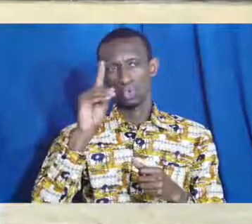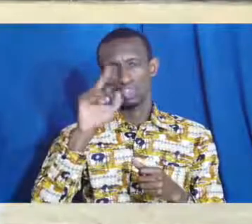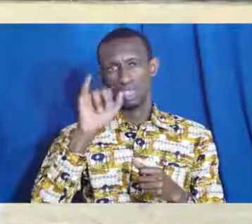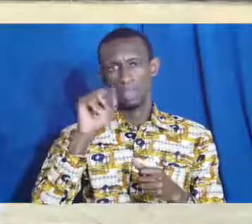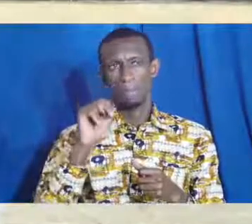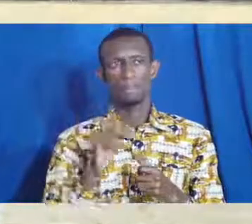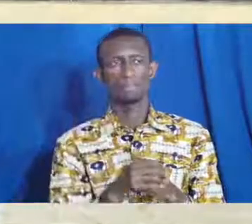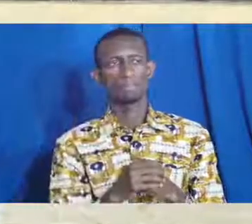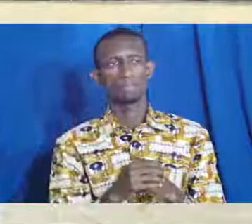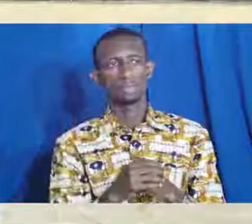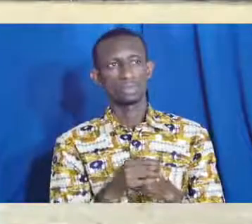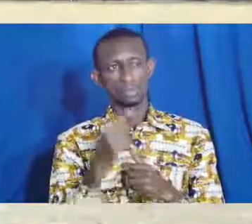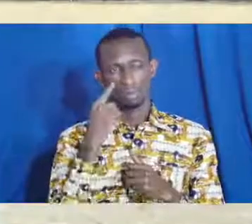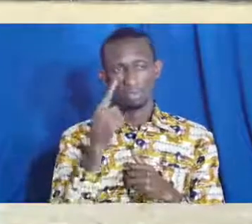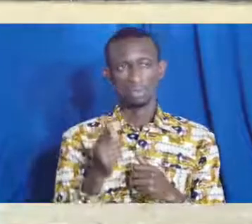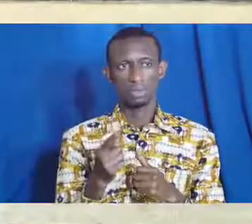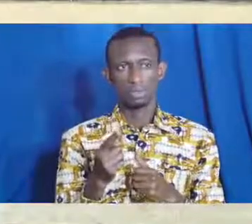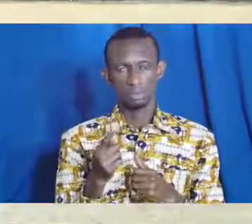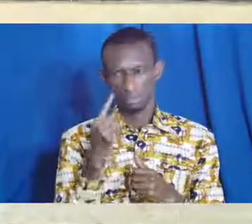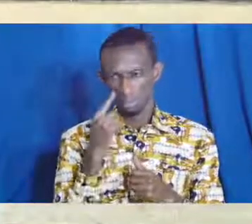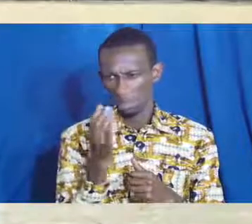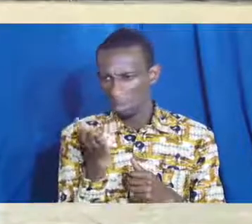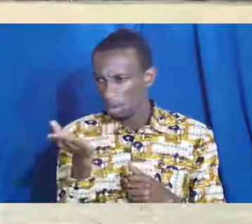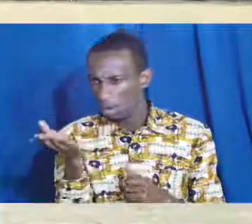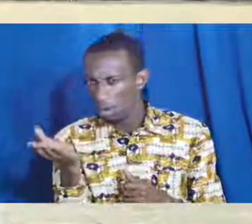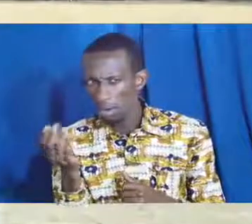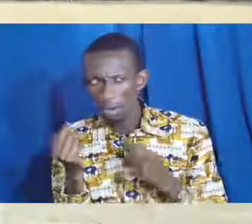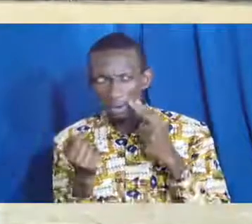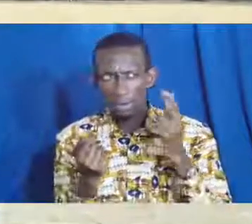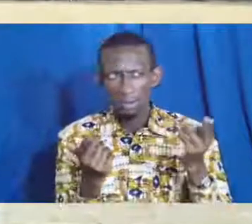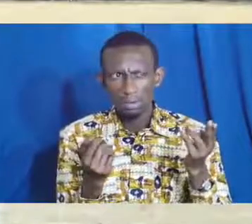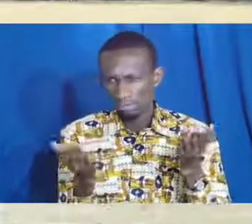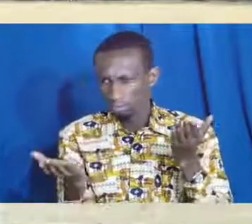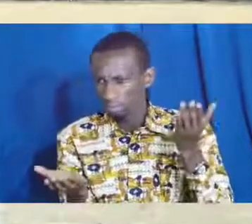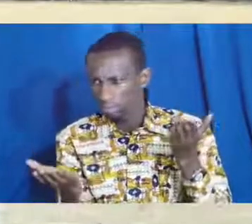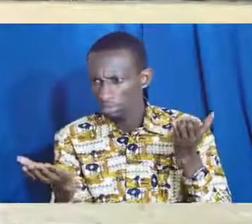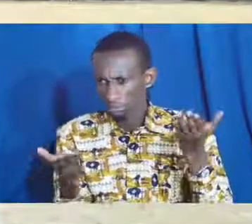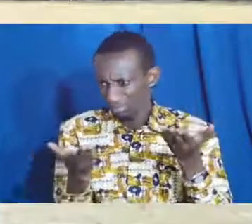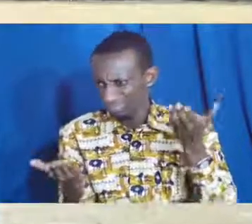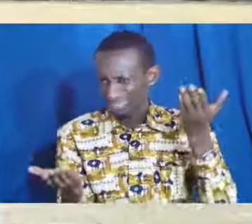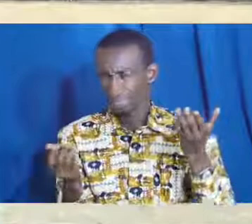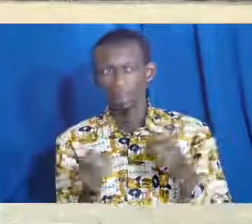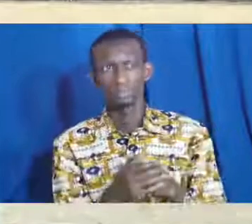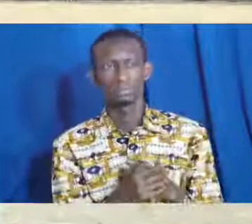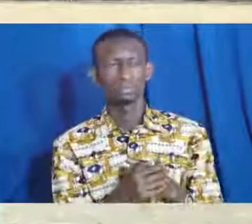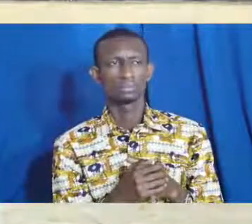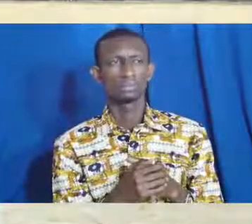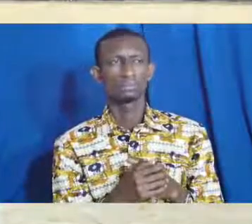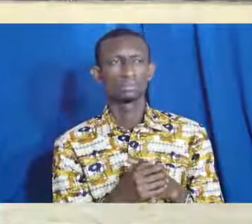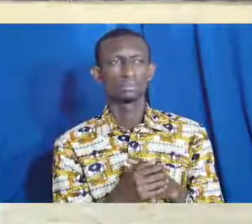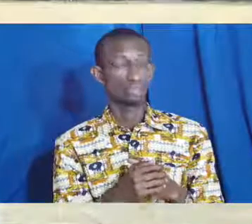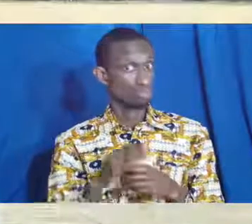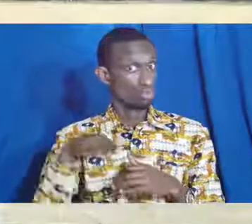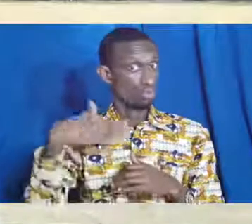here? Can you just predict from what we did here? So you can easily predict from this one. So you